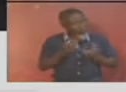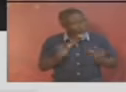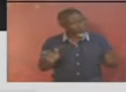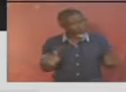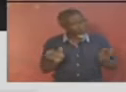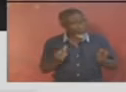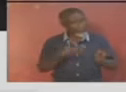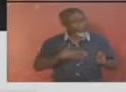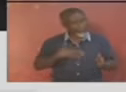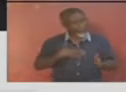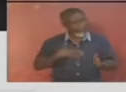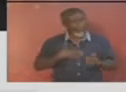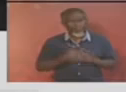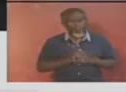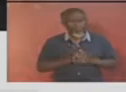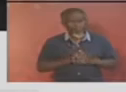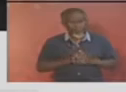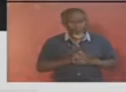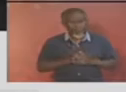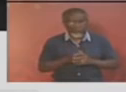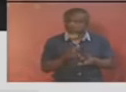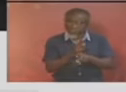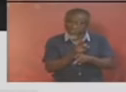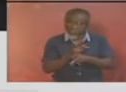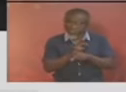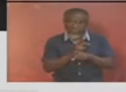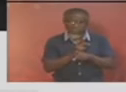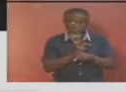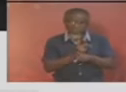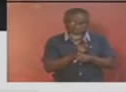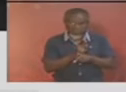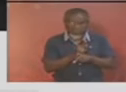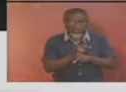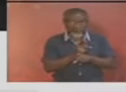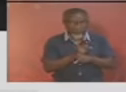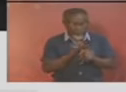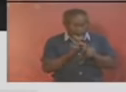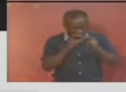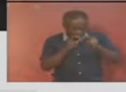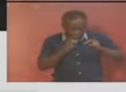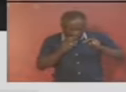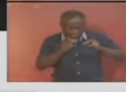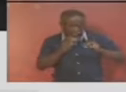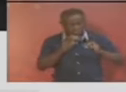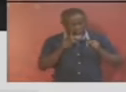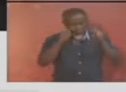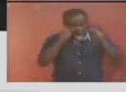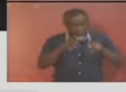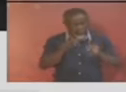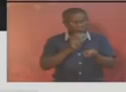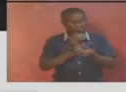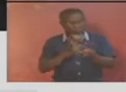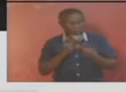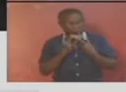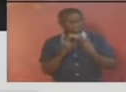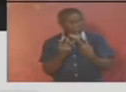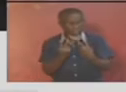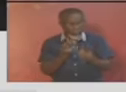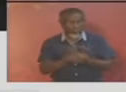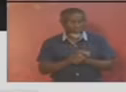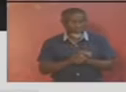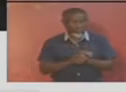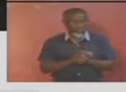persons to take note of the measures to prevent yourself from getting ill, especially if you know that you